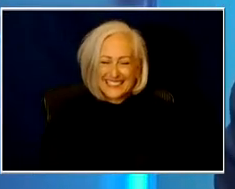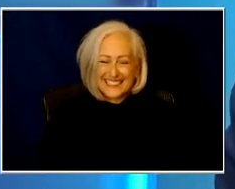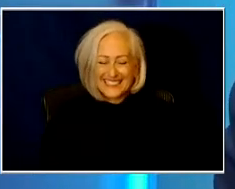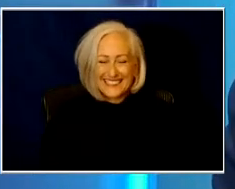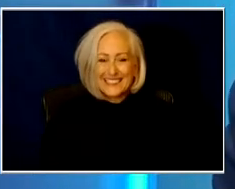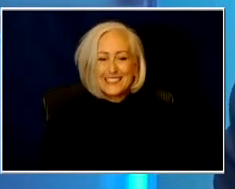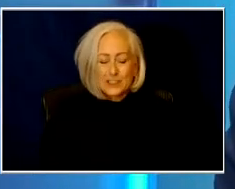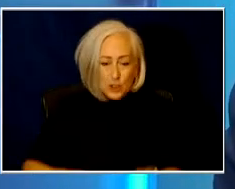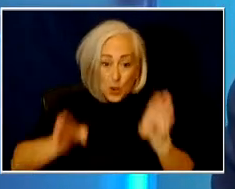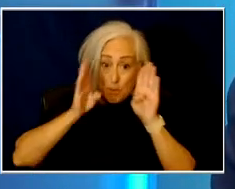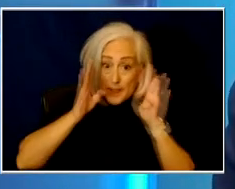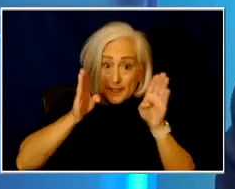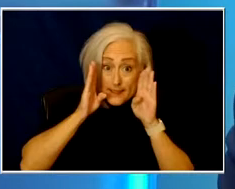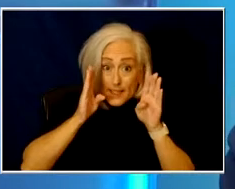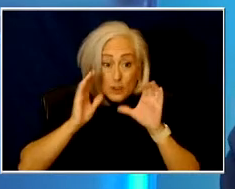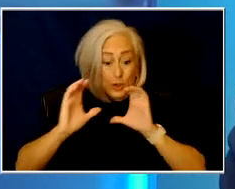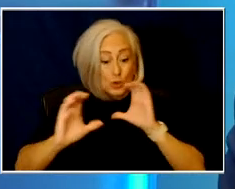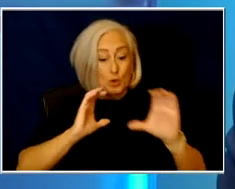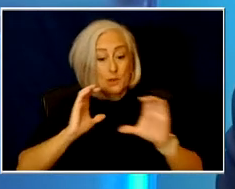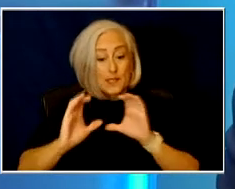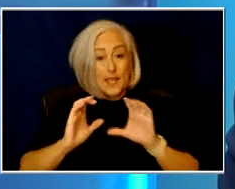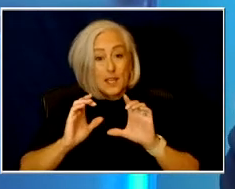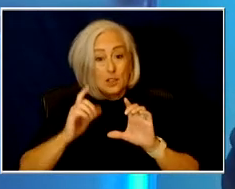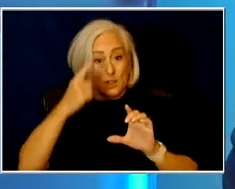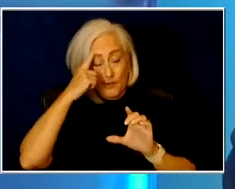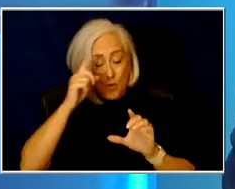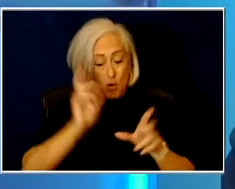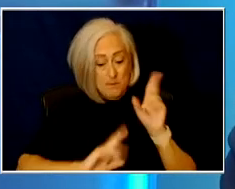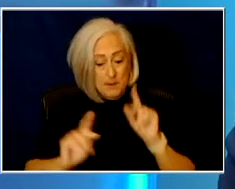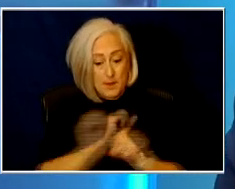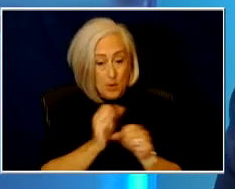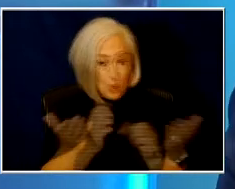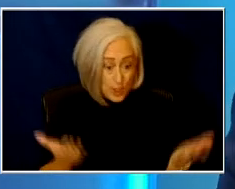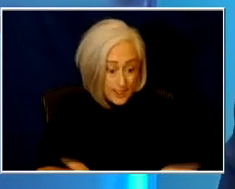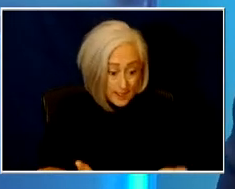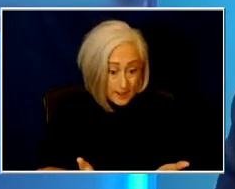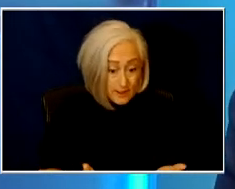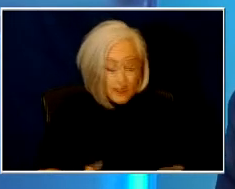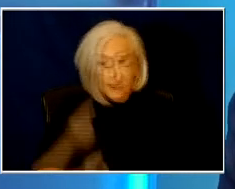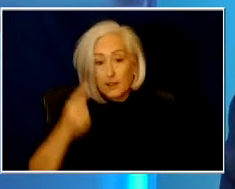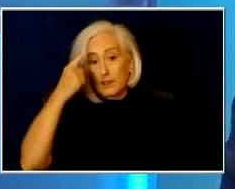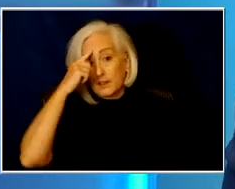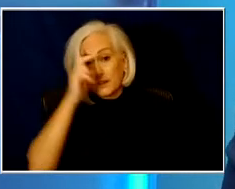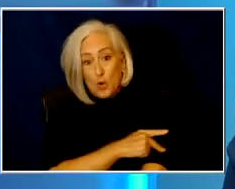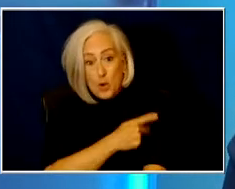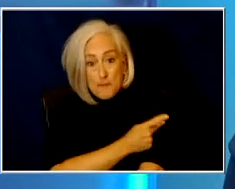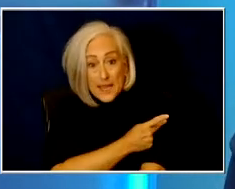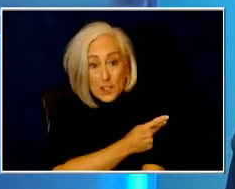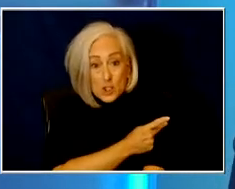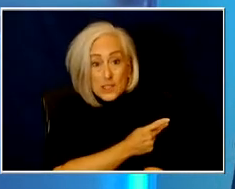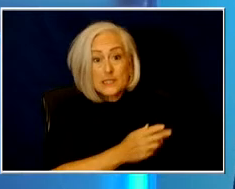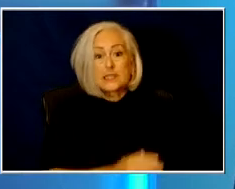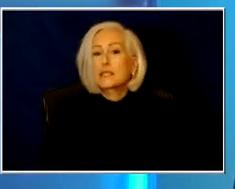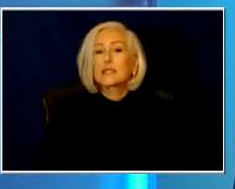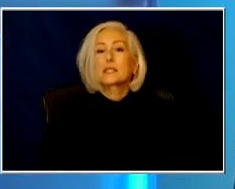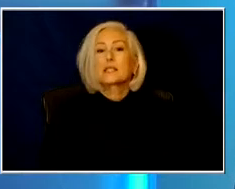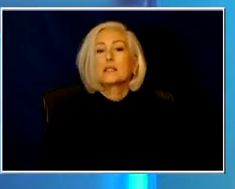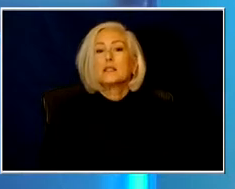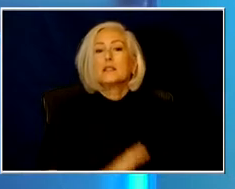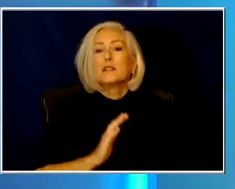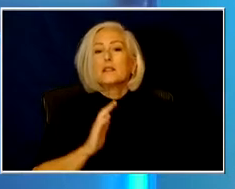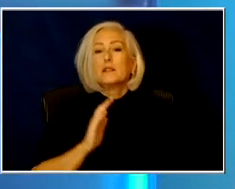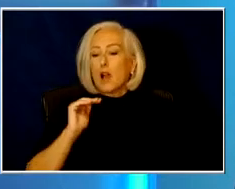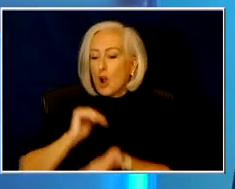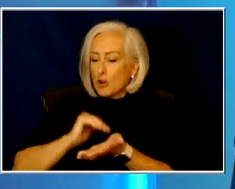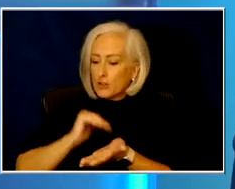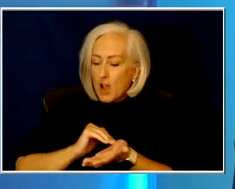any Communications for our employees here as patients I'm on the market I think I said our Primary Care Providers your Physicians